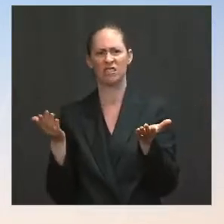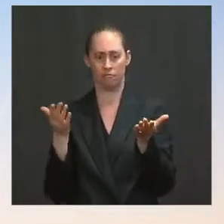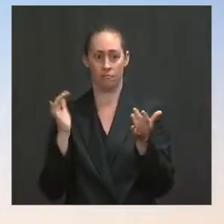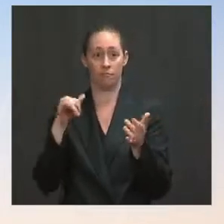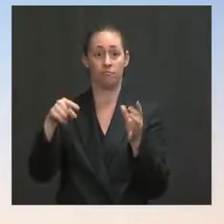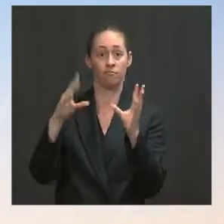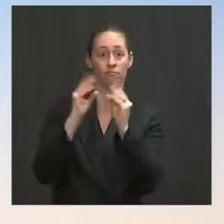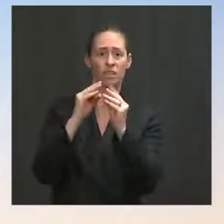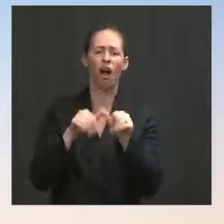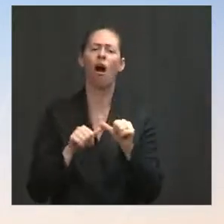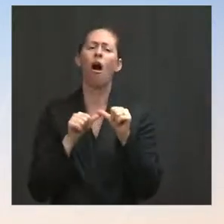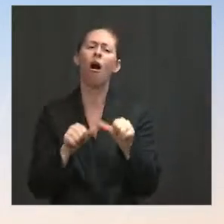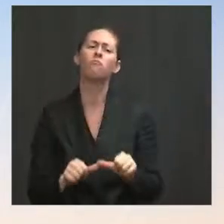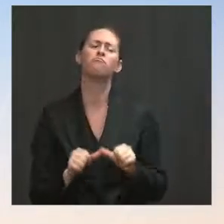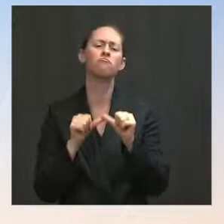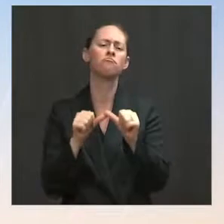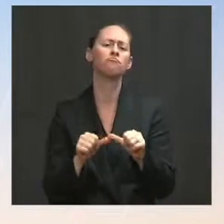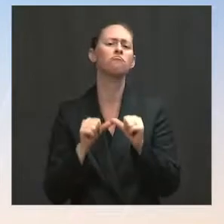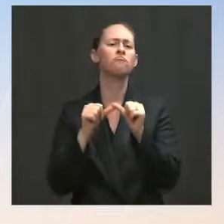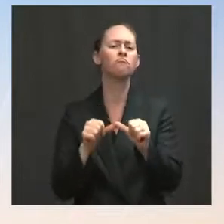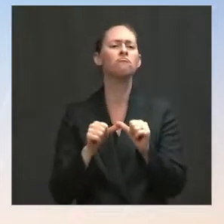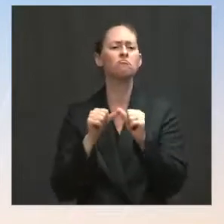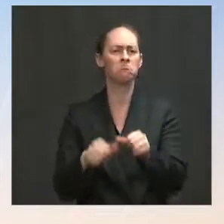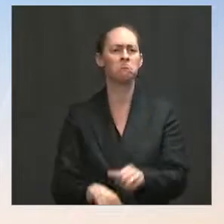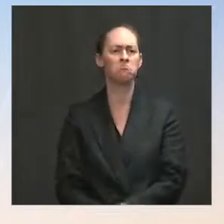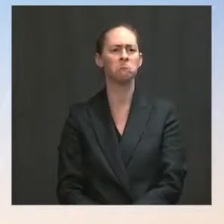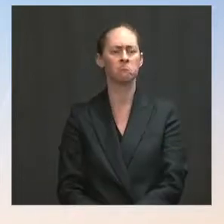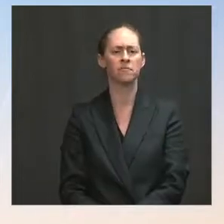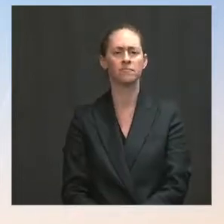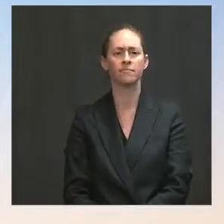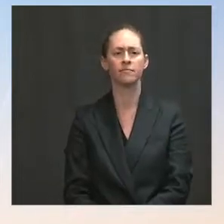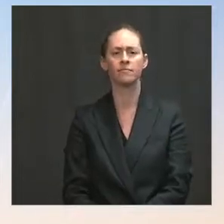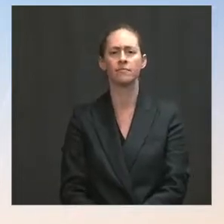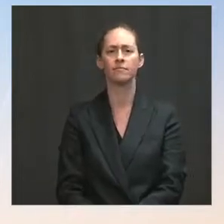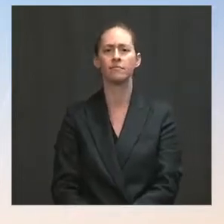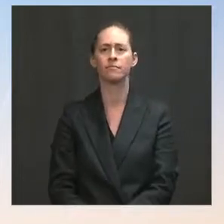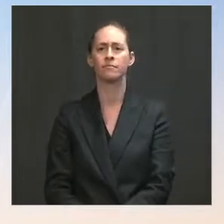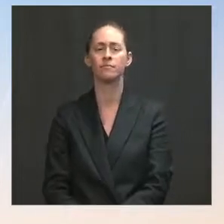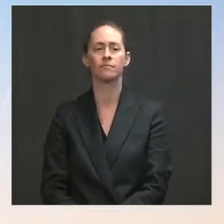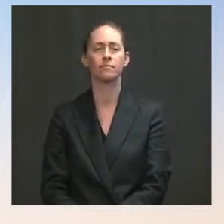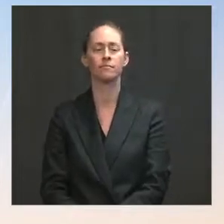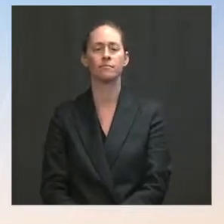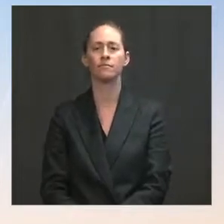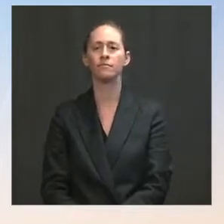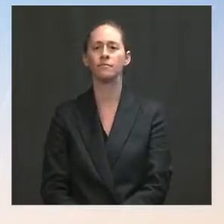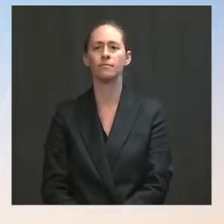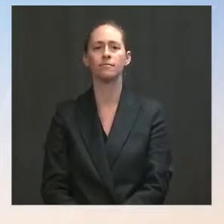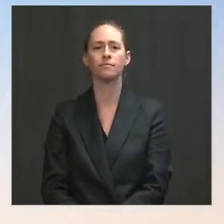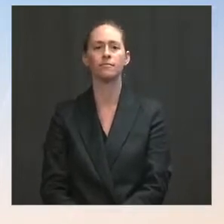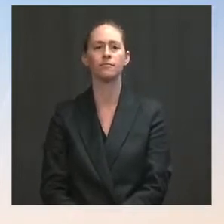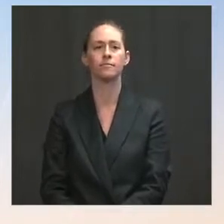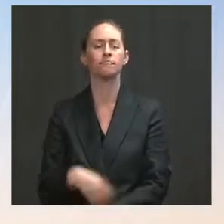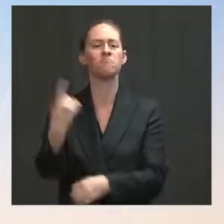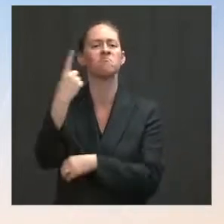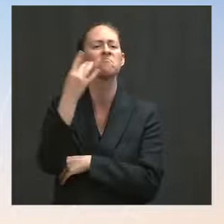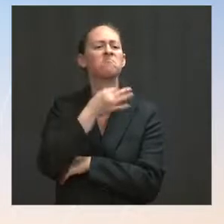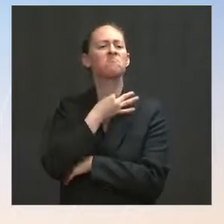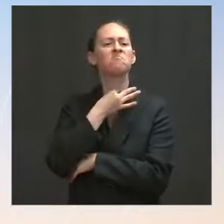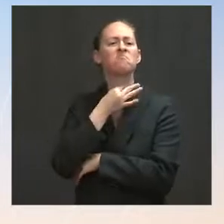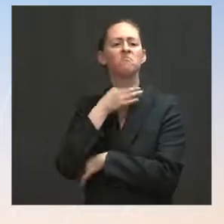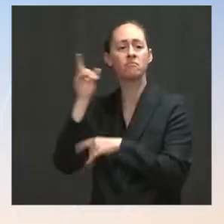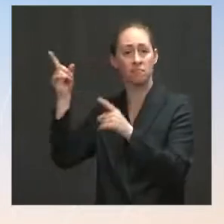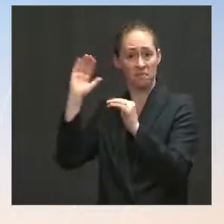the discussions, and this is a part of that process. Go ahead. Thank you, Jen. Does President Biden agree with Dr. Fauci that